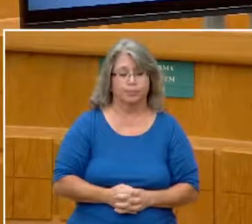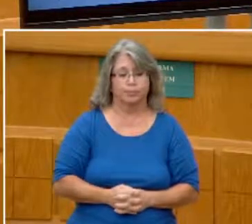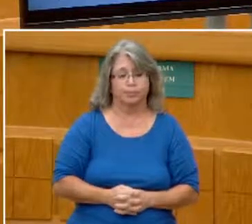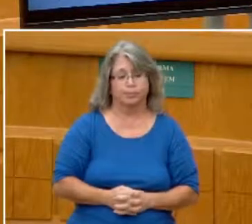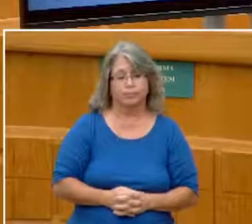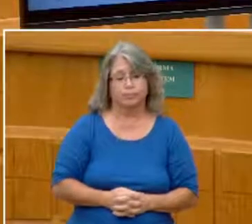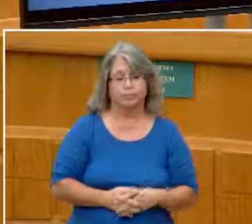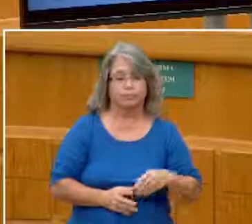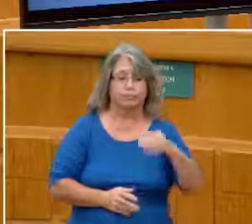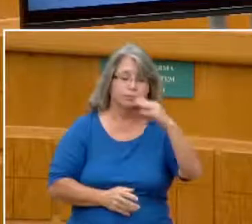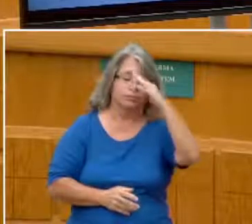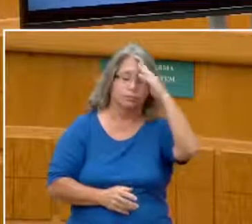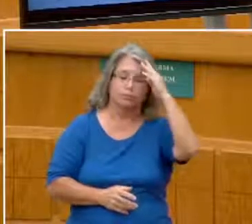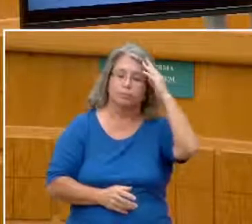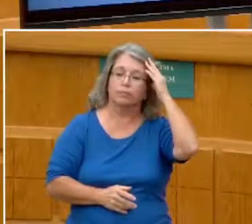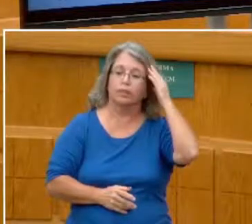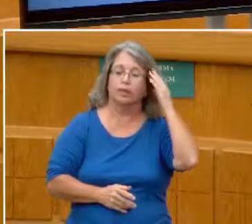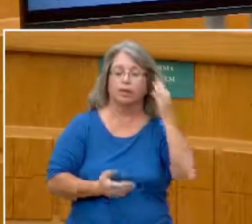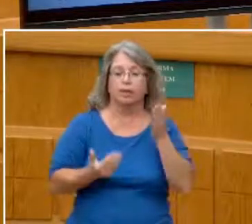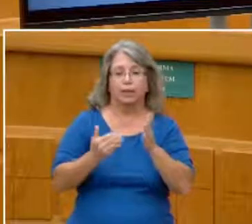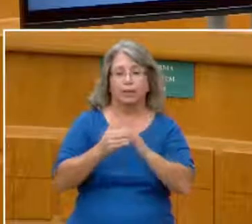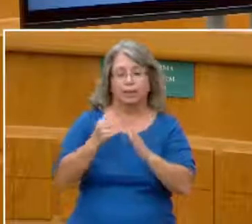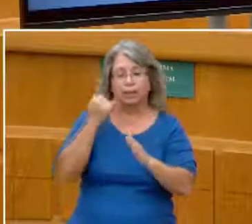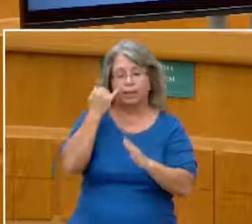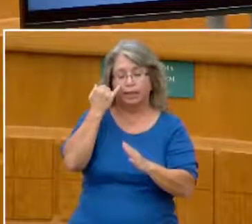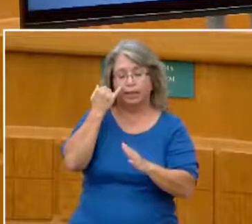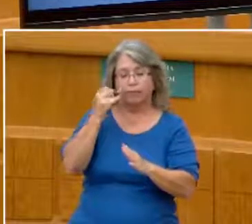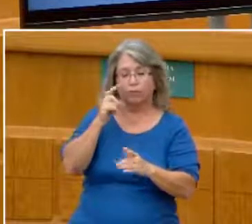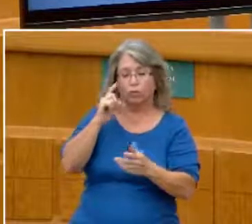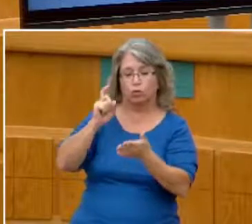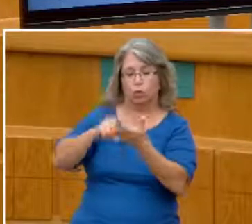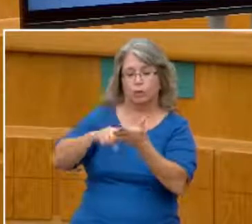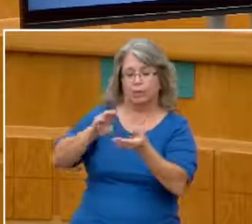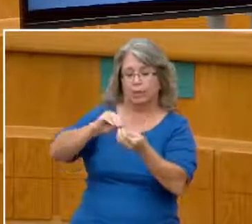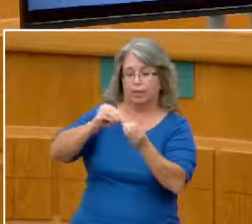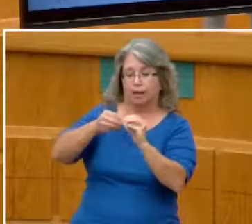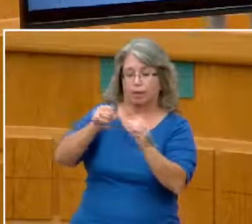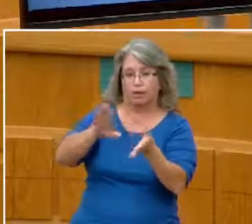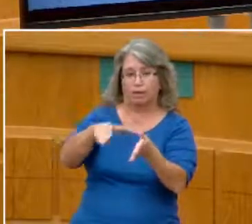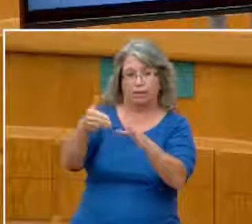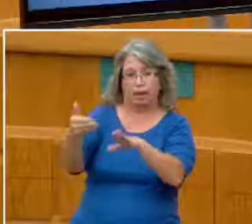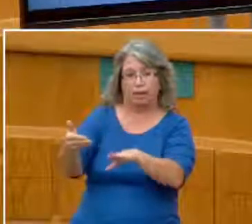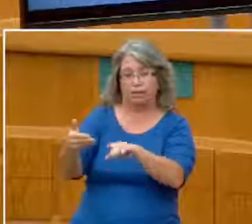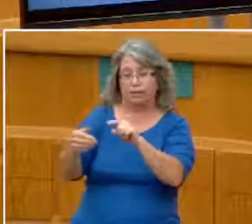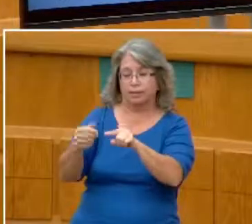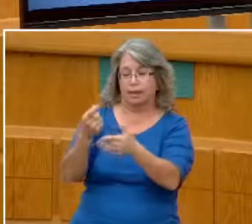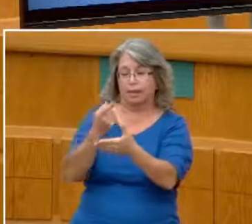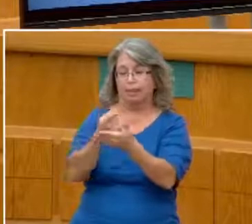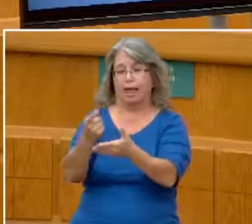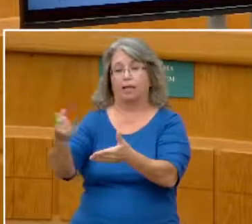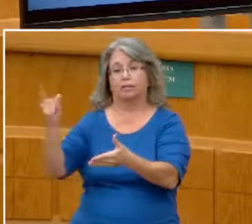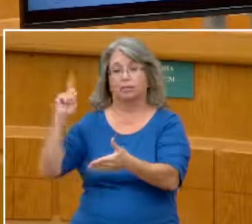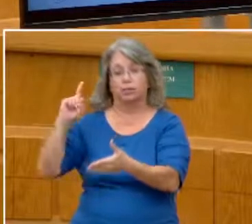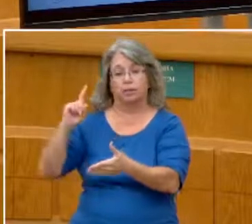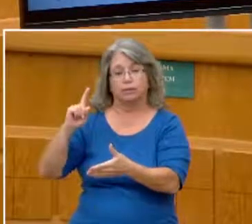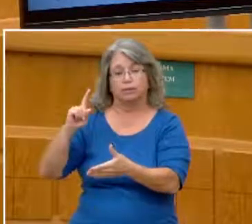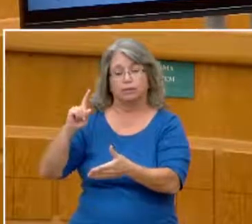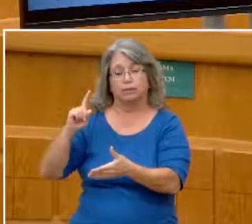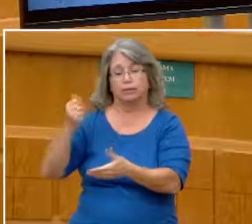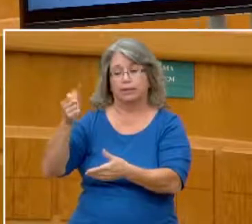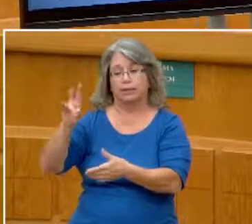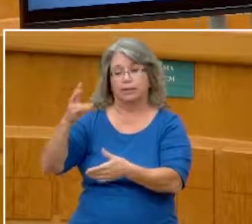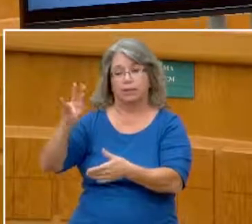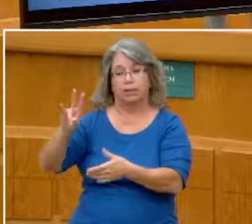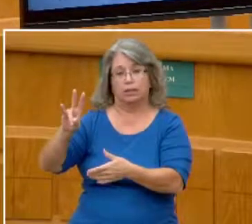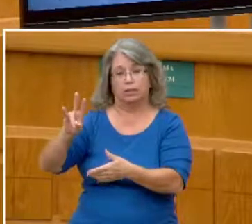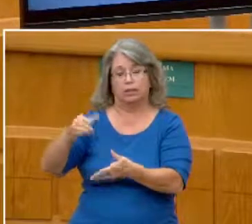For the fatalities, if you look again, we have a downward trend. So last week, that total is 17 deaths,